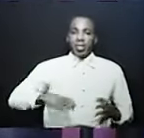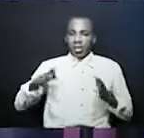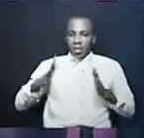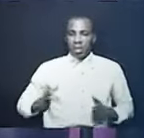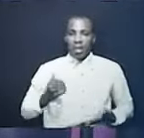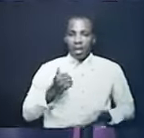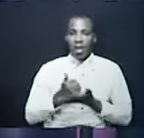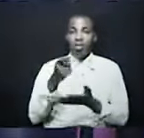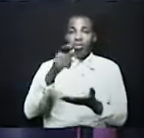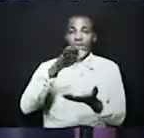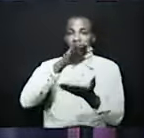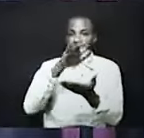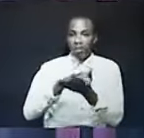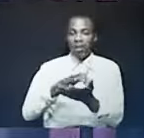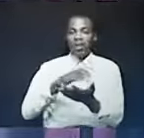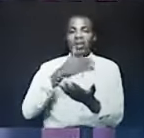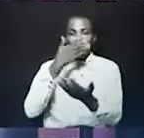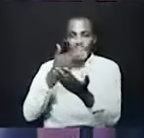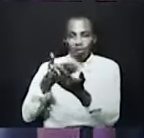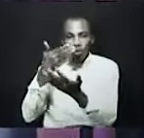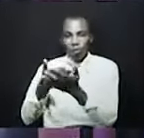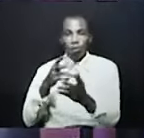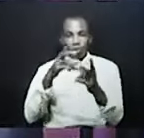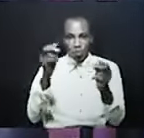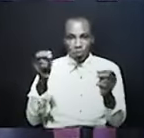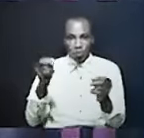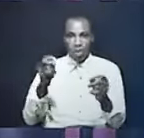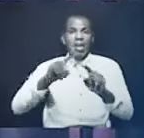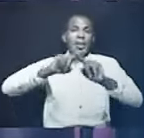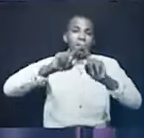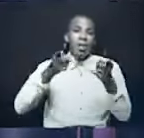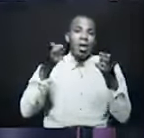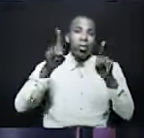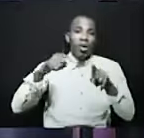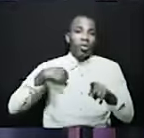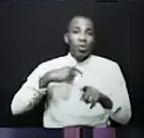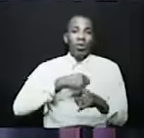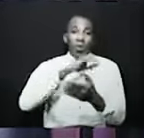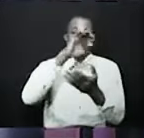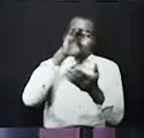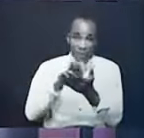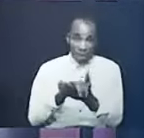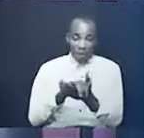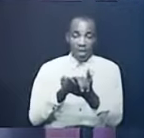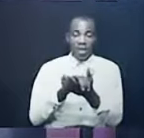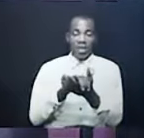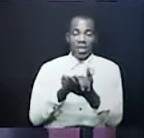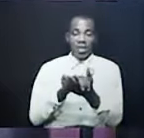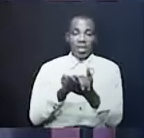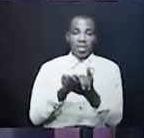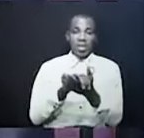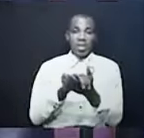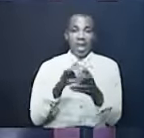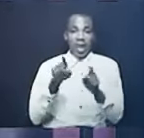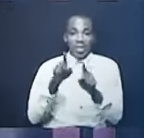marriage. But when we marry as Christians, because the God of marriage is our God,